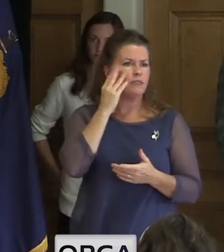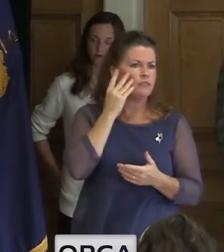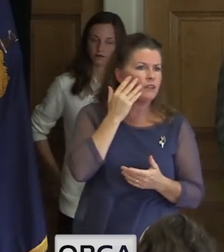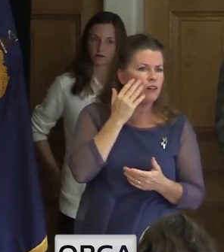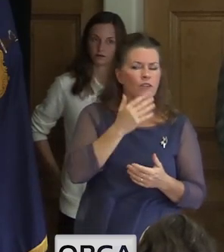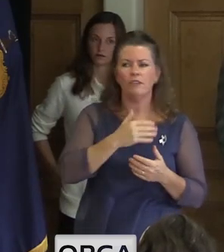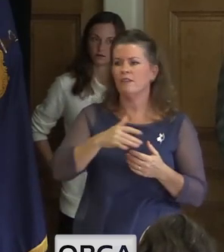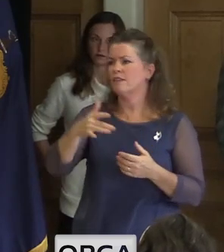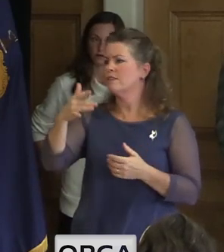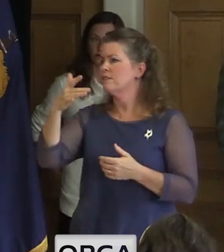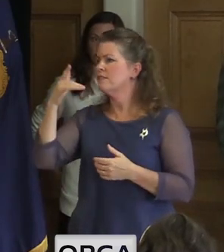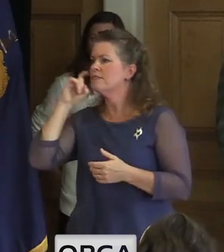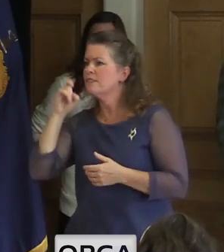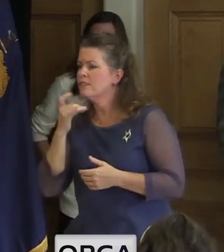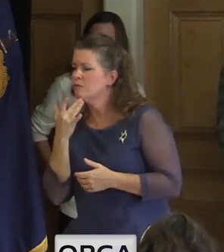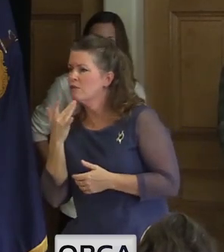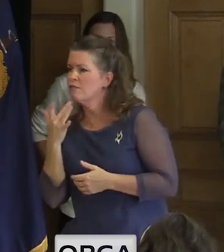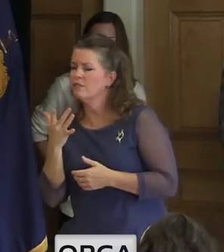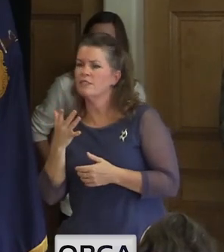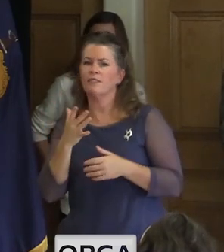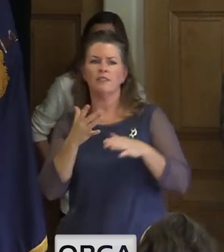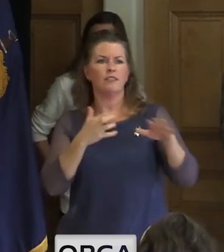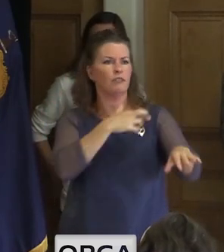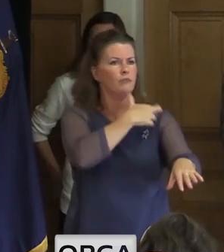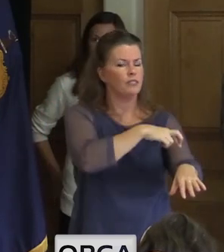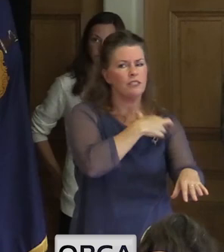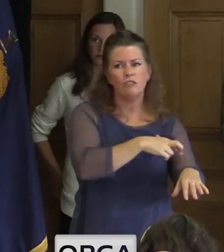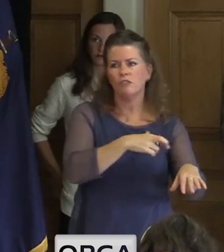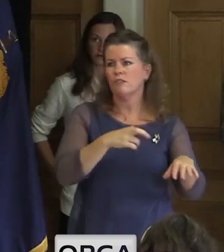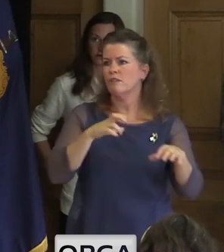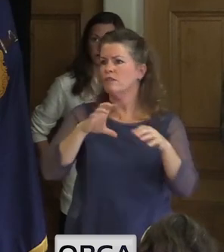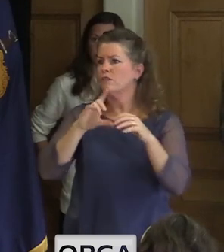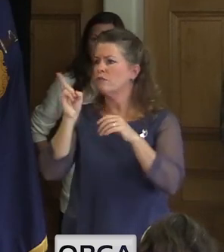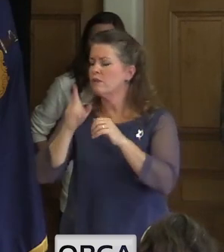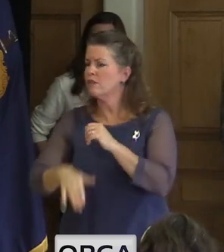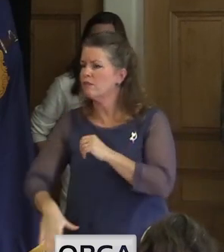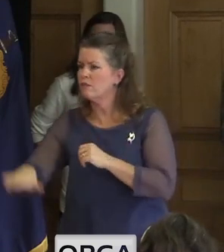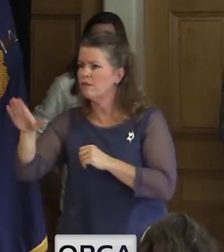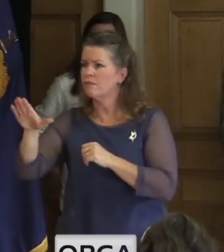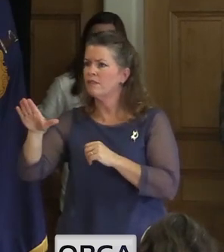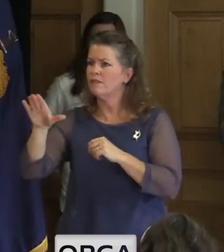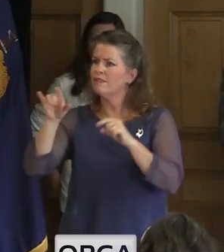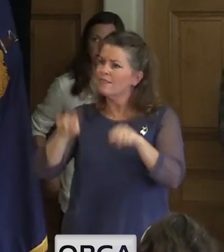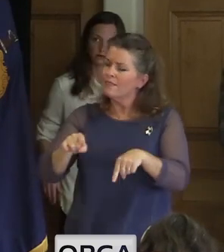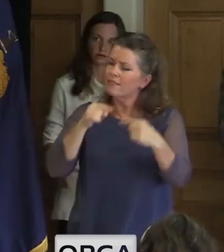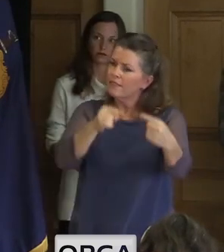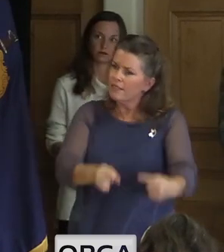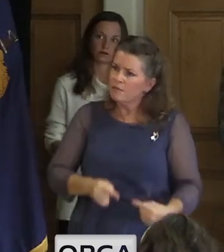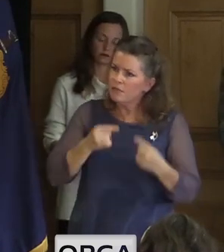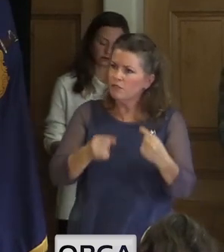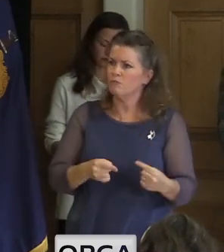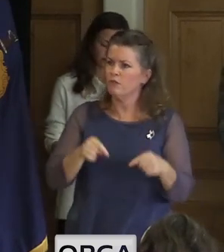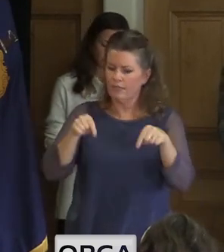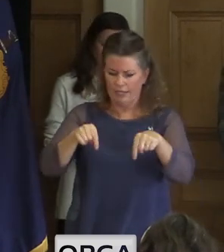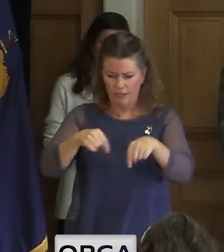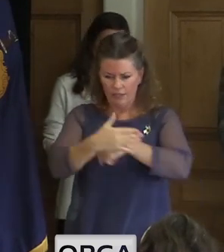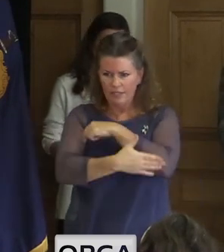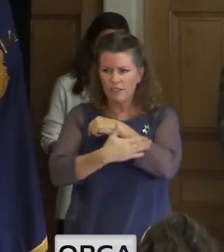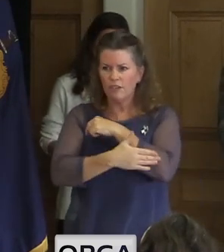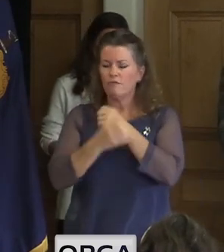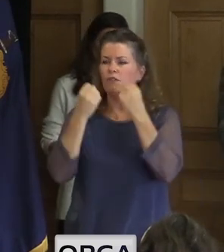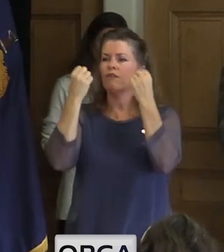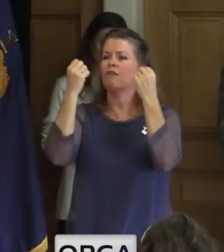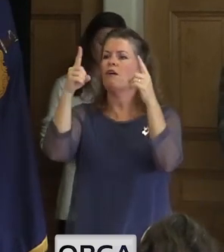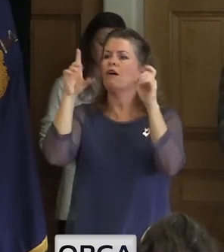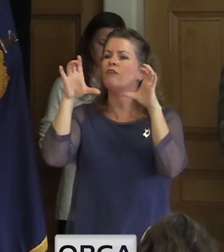their sexual orientation, not their religion. That has been the struggle of this country for hundreds of years. And